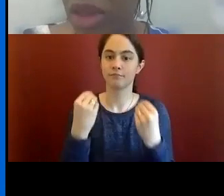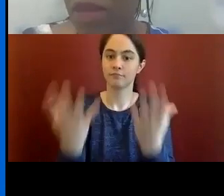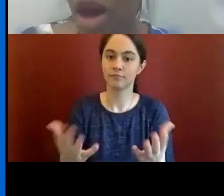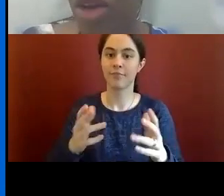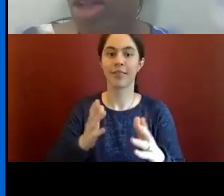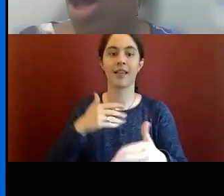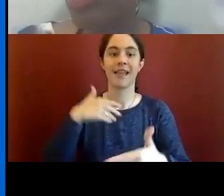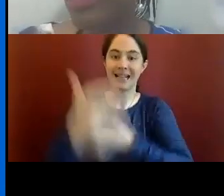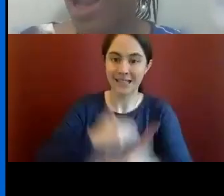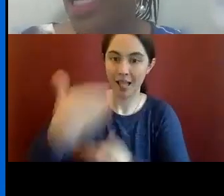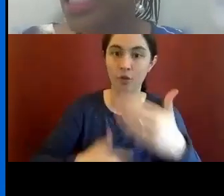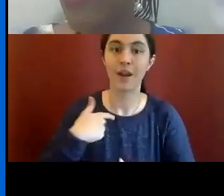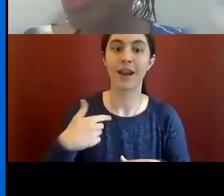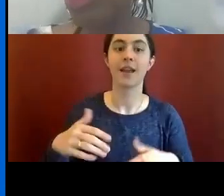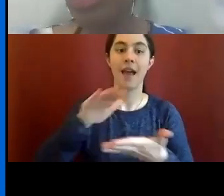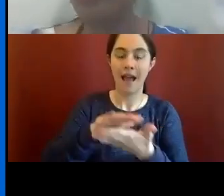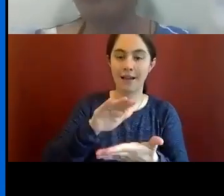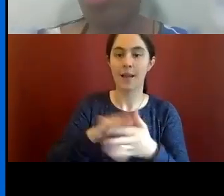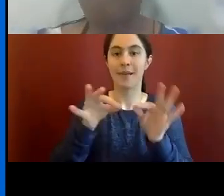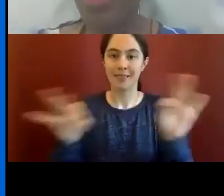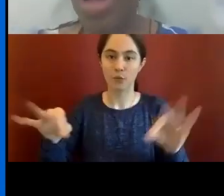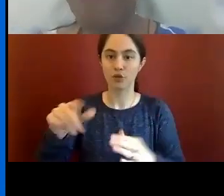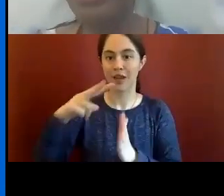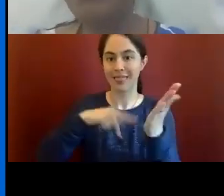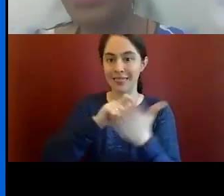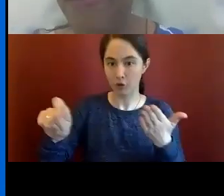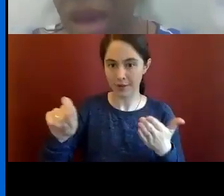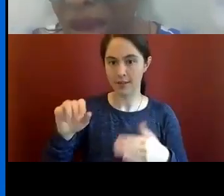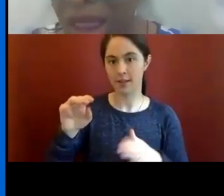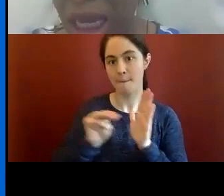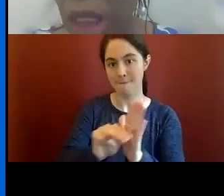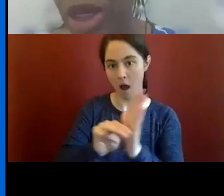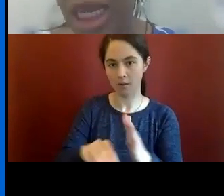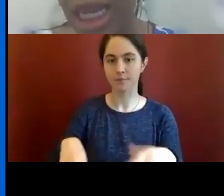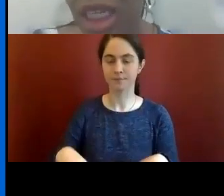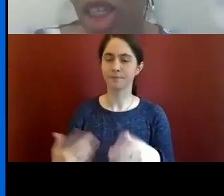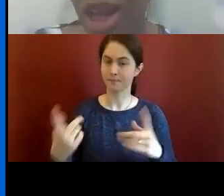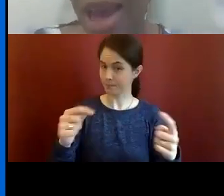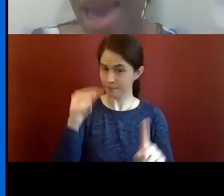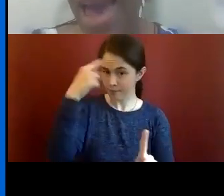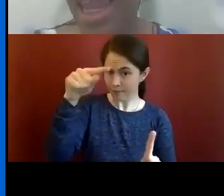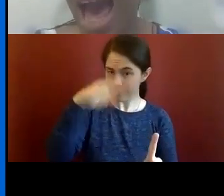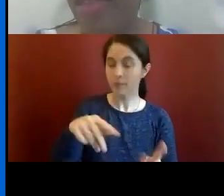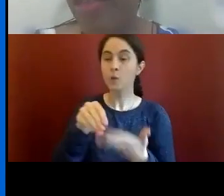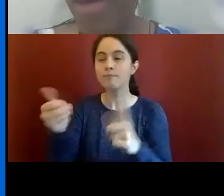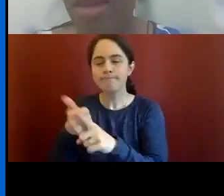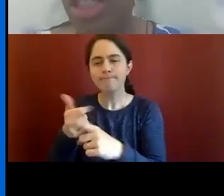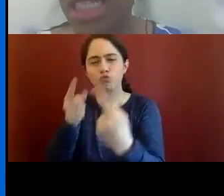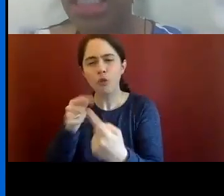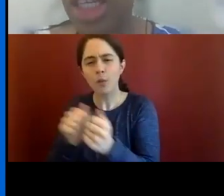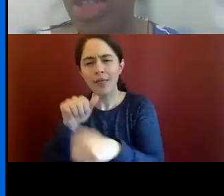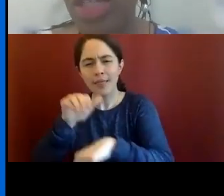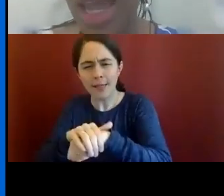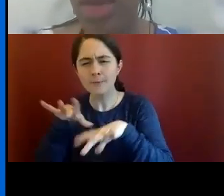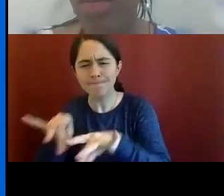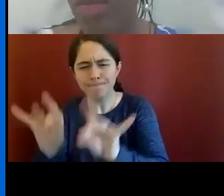and literacy model. So that is for students who are having some difficulty in learning English, and after 5 or